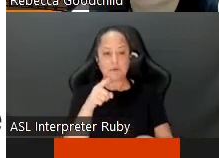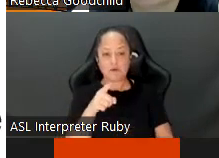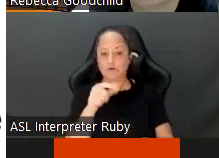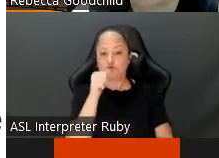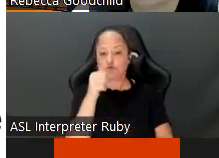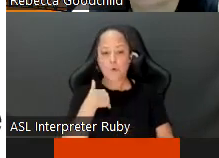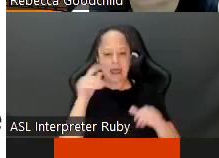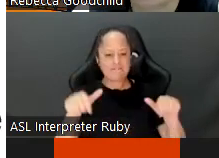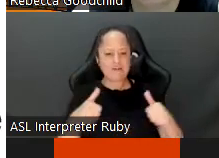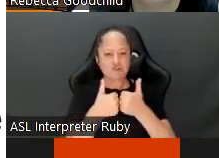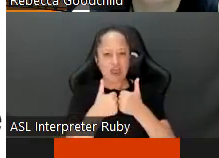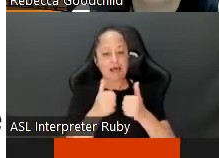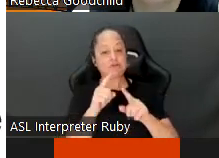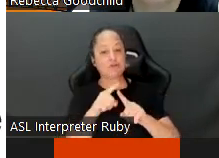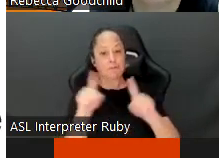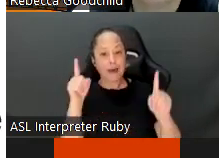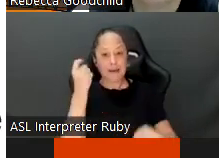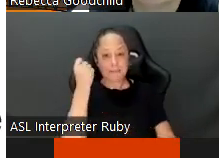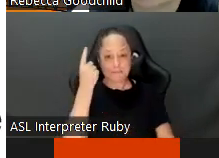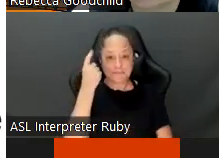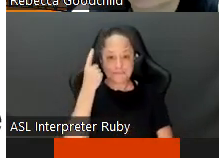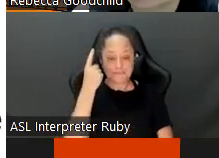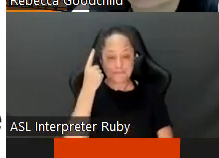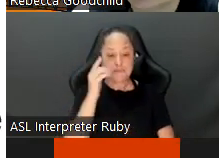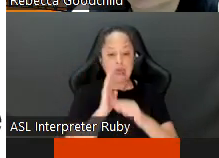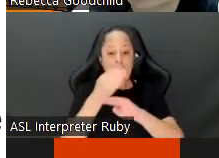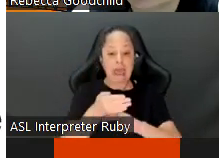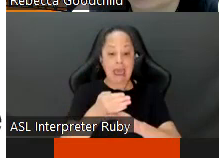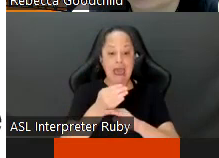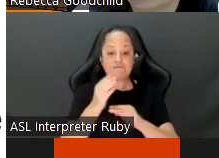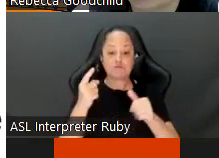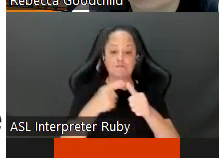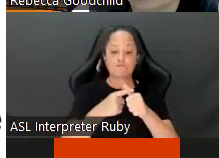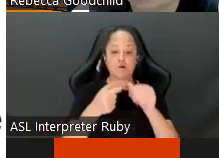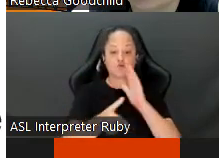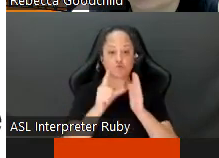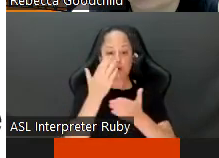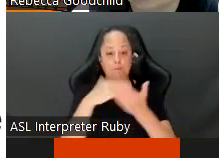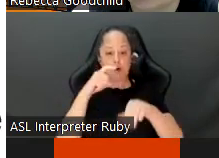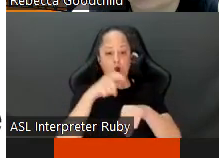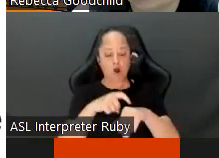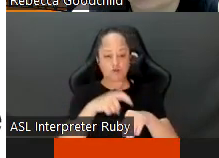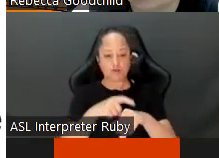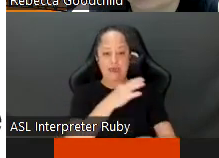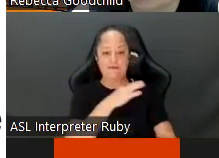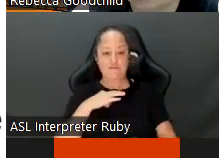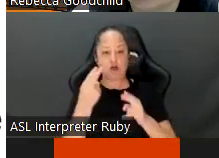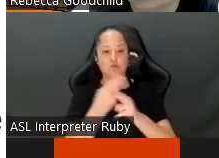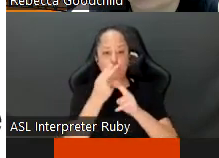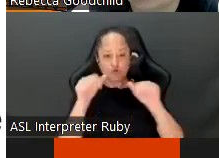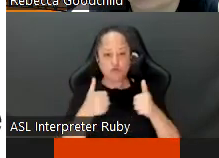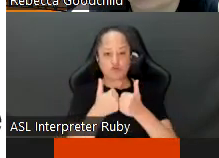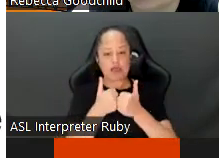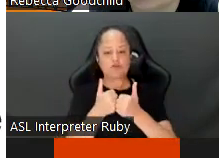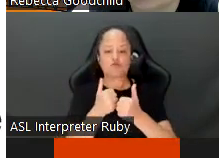don't have a challenge. However, after that first review, part-time faculty can use their peremptory challenge during all other